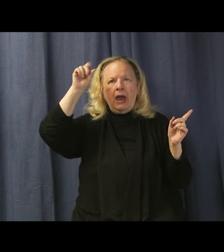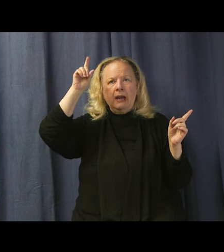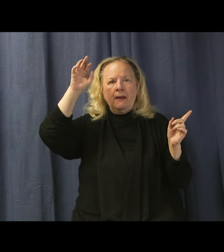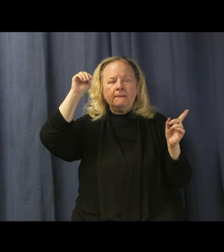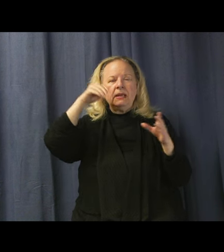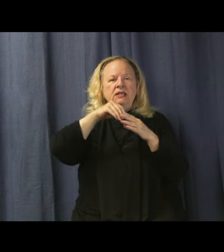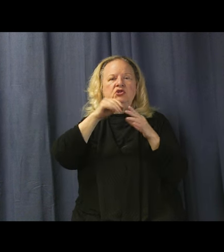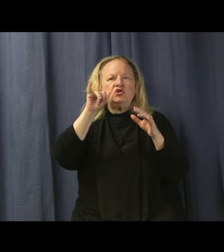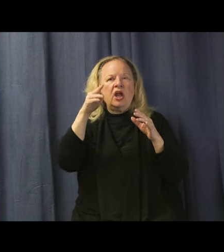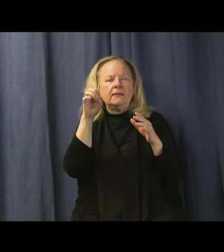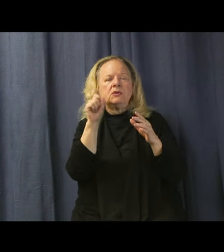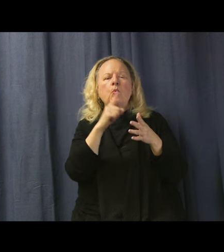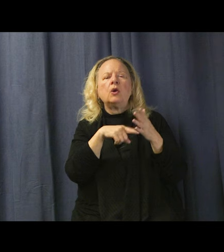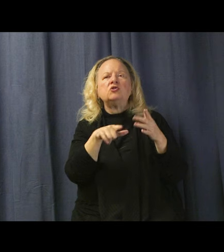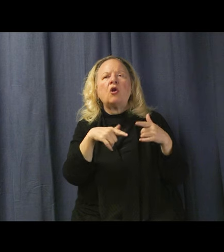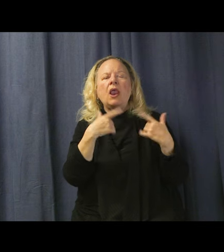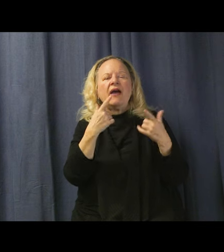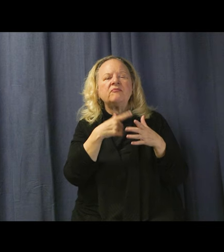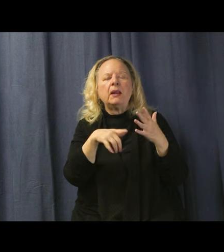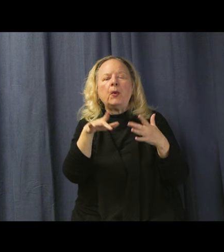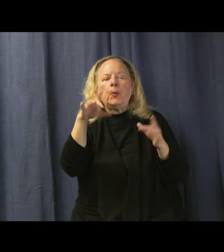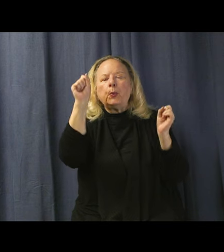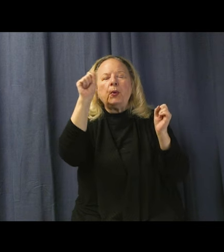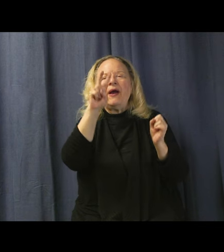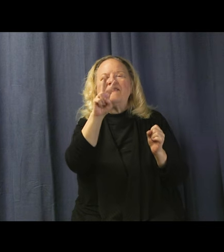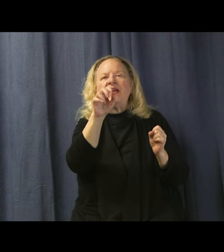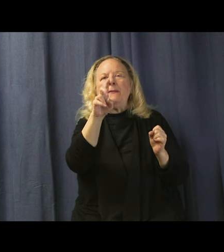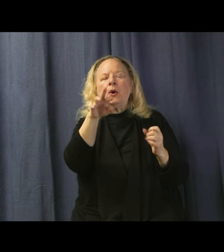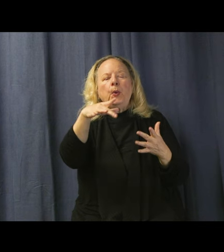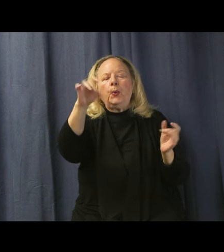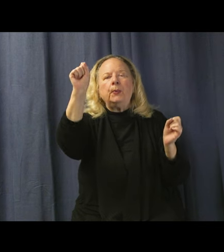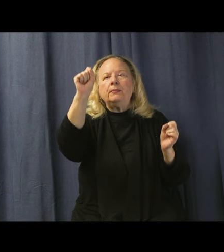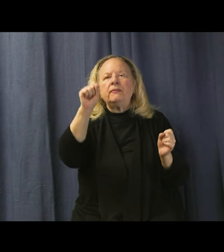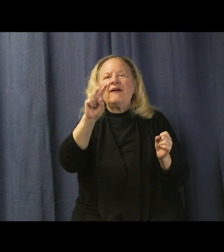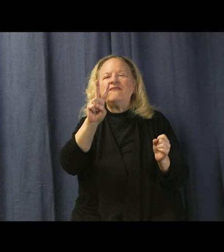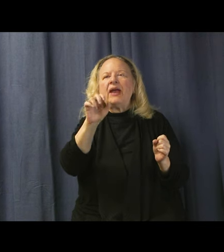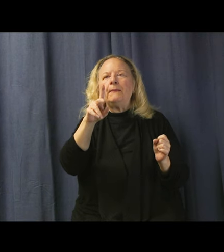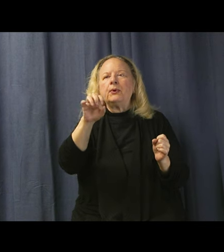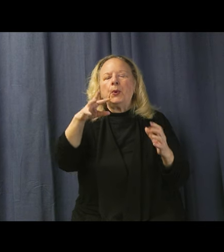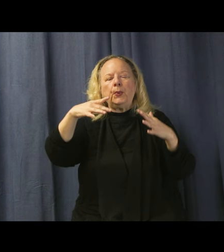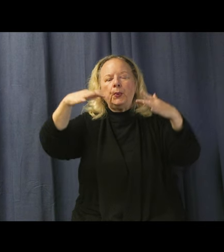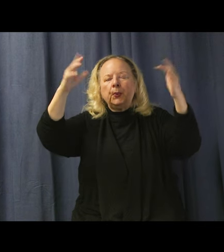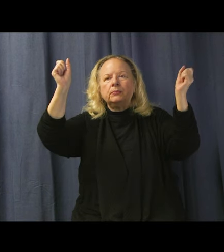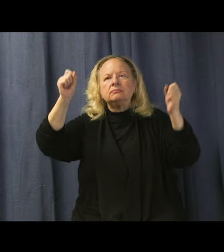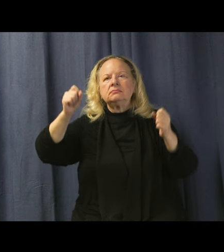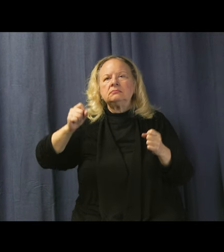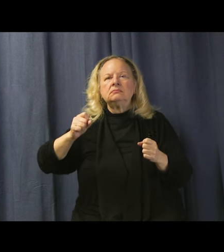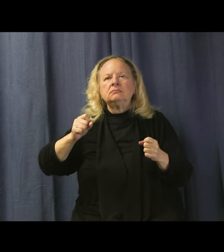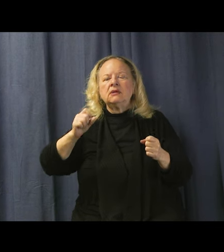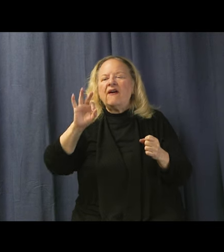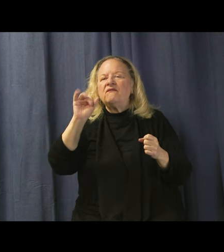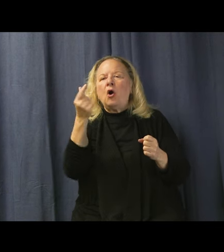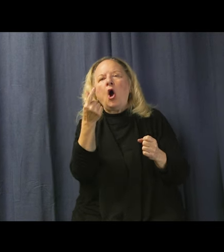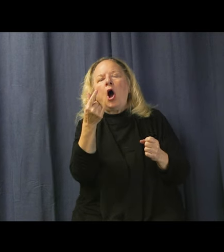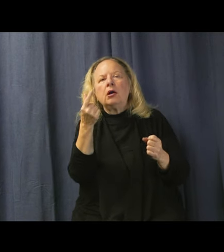James, it says, "What is your life? It's but a vapor." And there is vapor, a fog that passes away. So